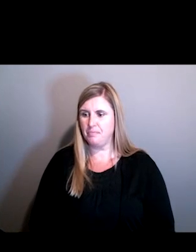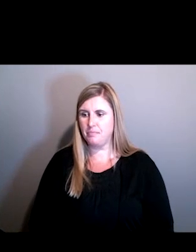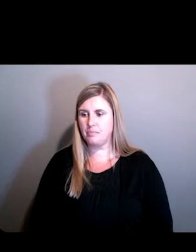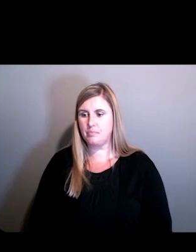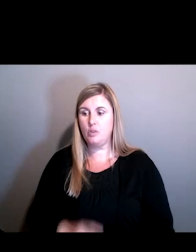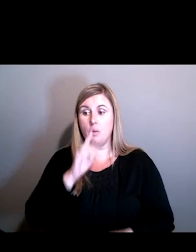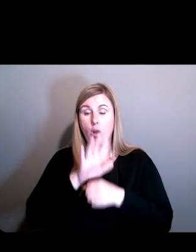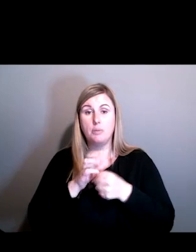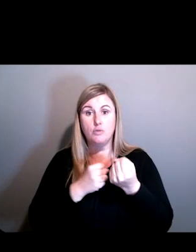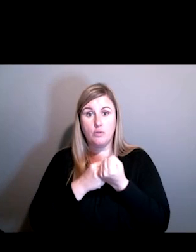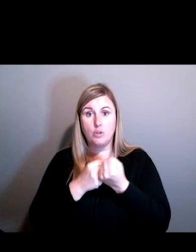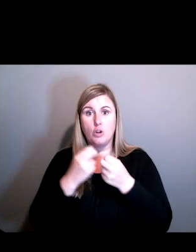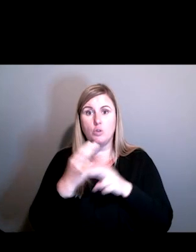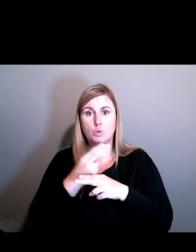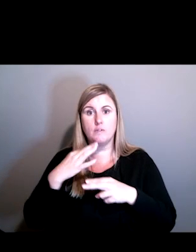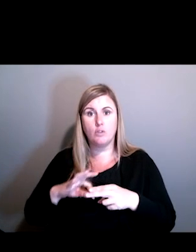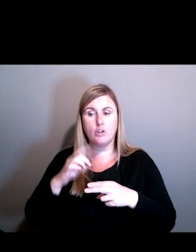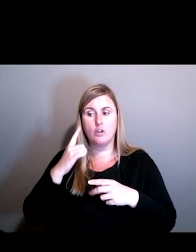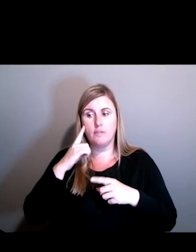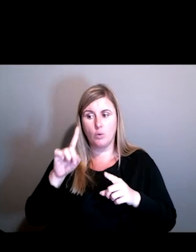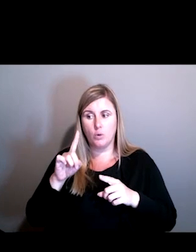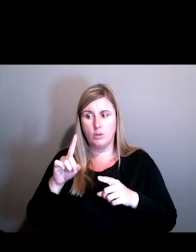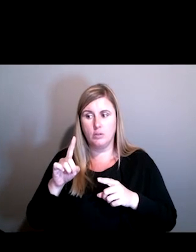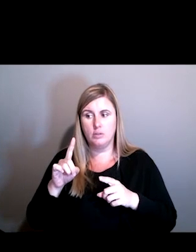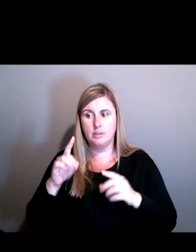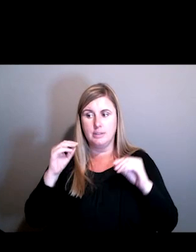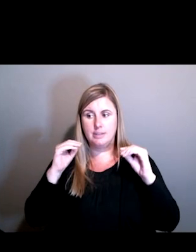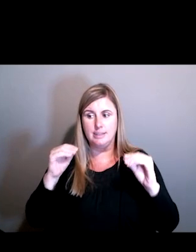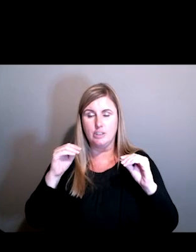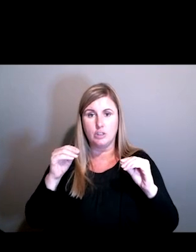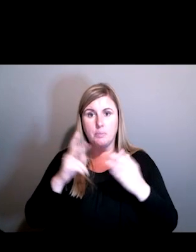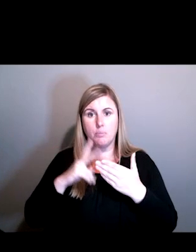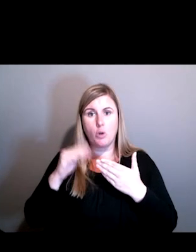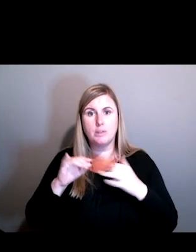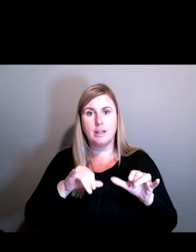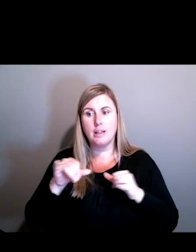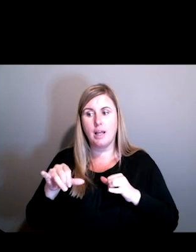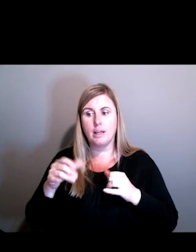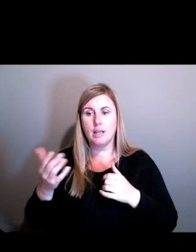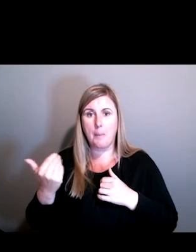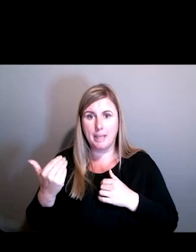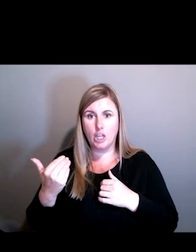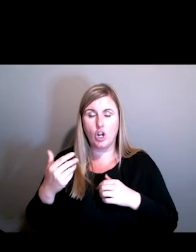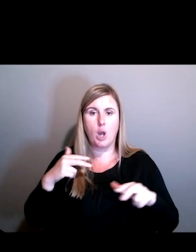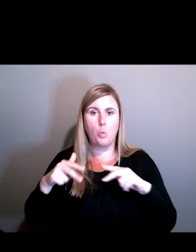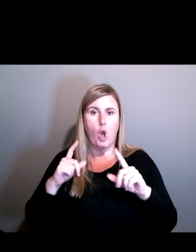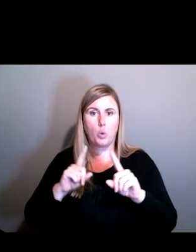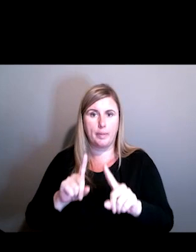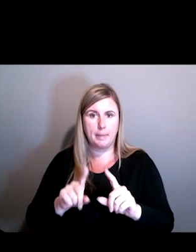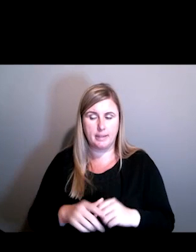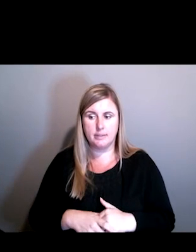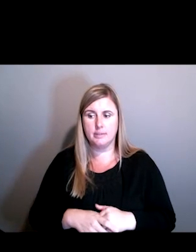Promise reinforcers are useful for teaching programs such as Come Here and Walk With